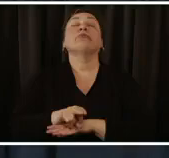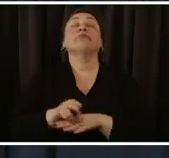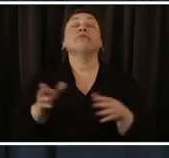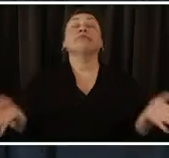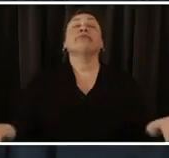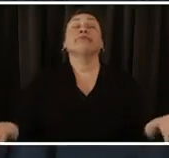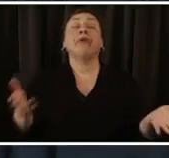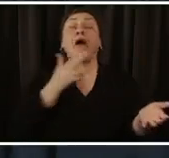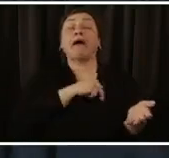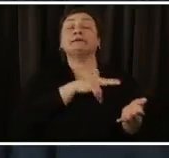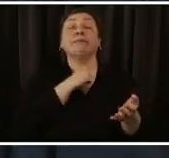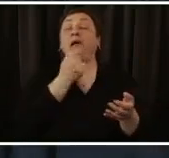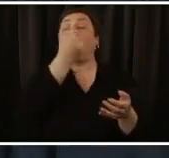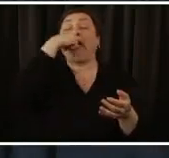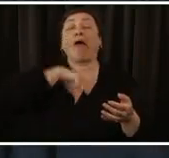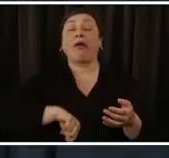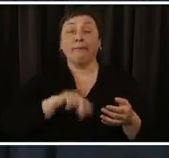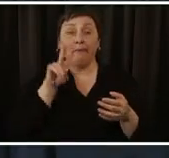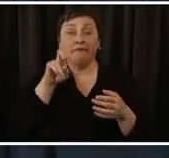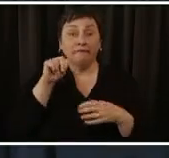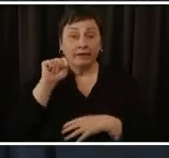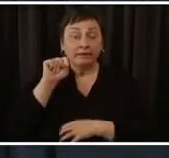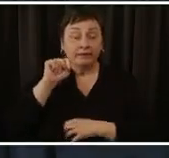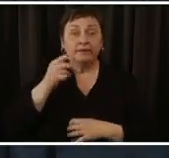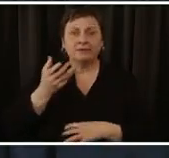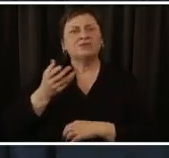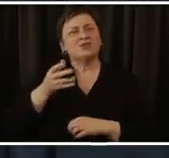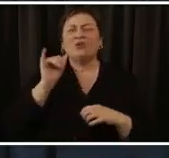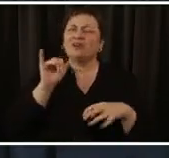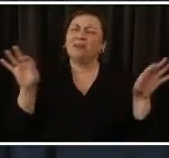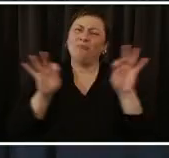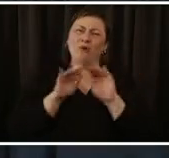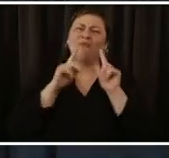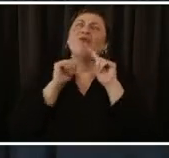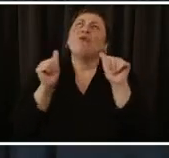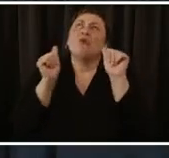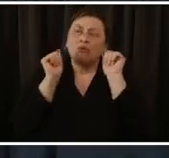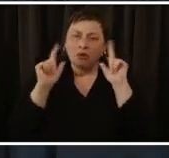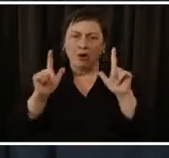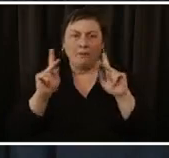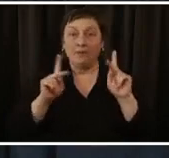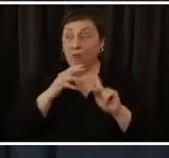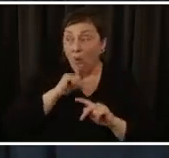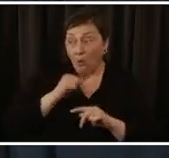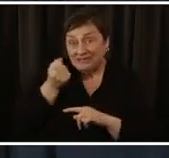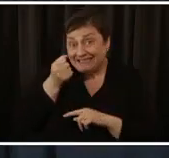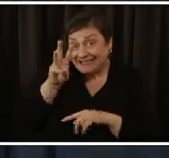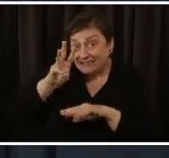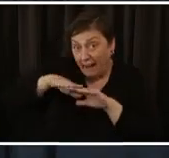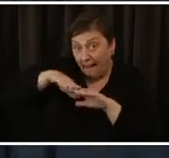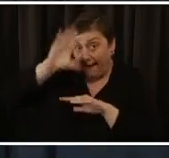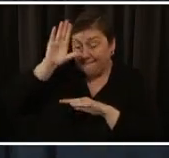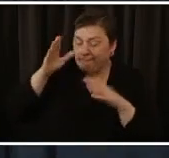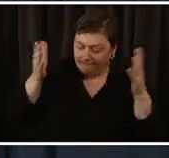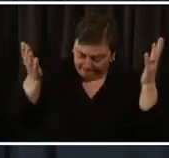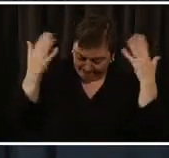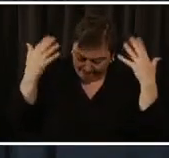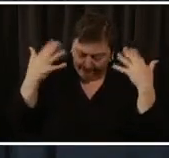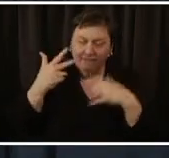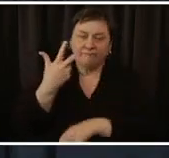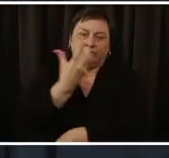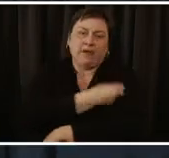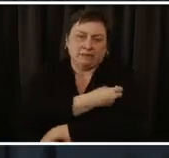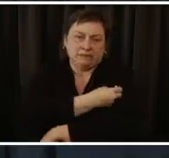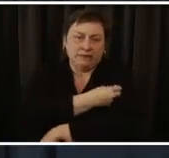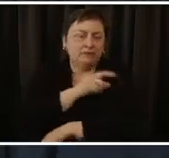everybody you come in contact with. And that's why it's important for everybody 16 and up to get vaccinated.